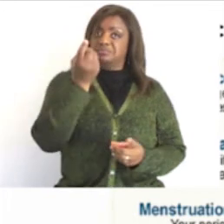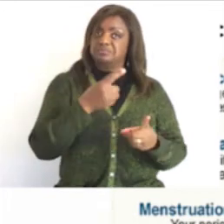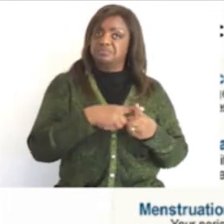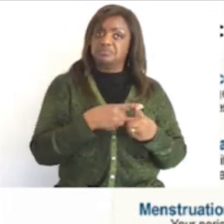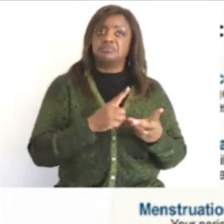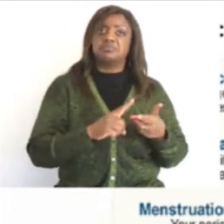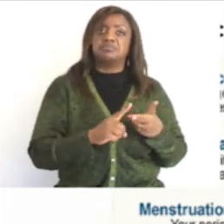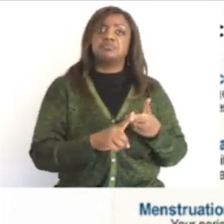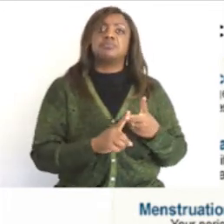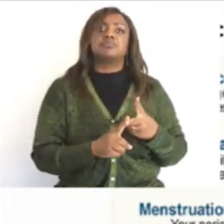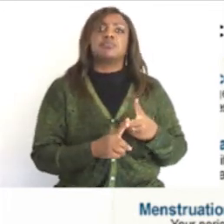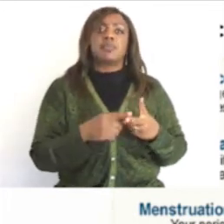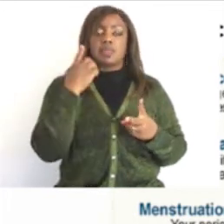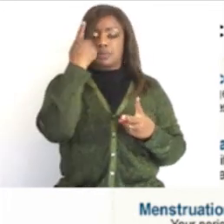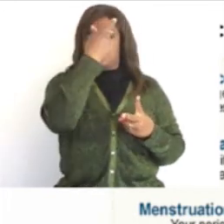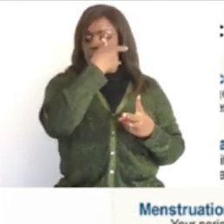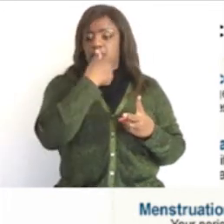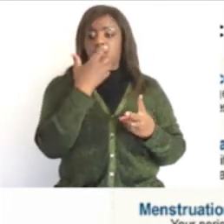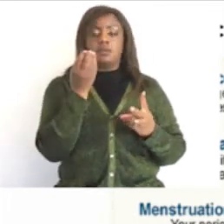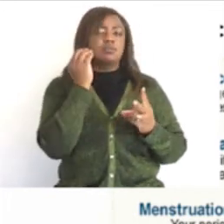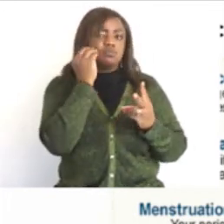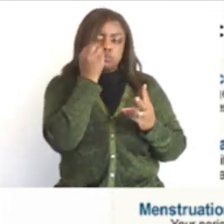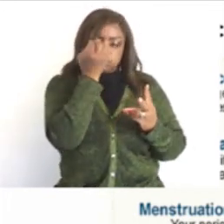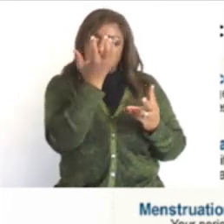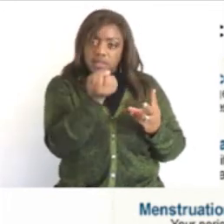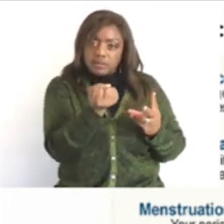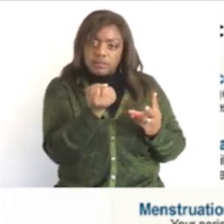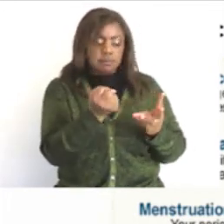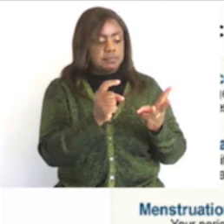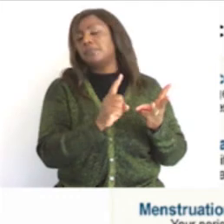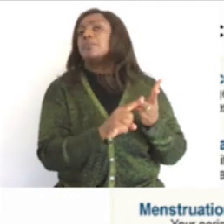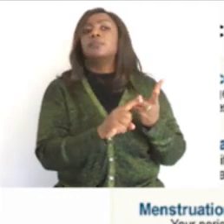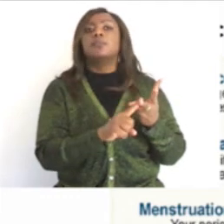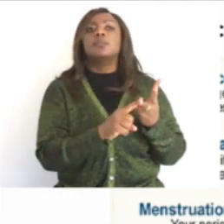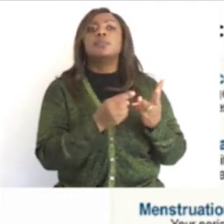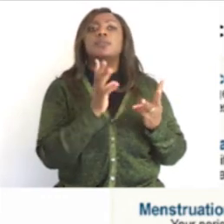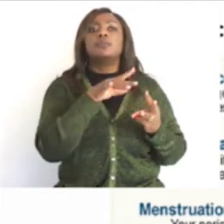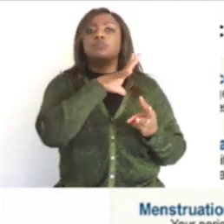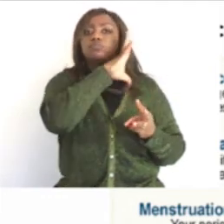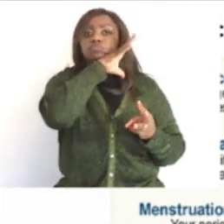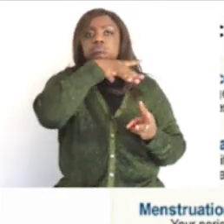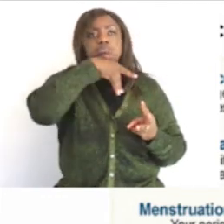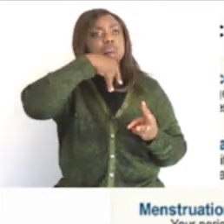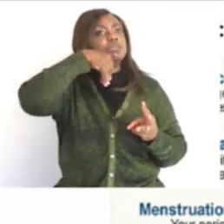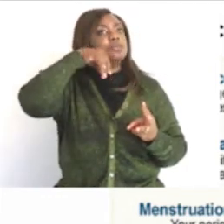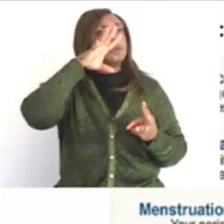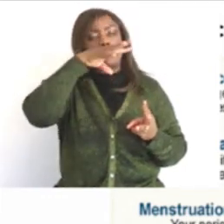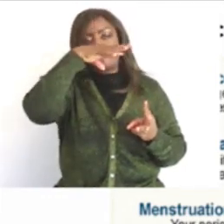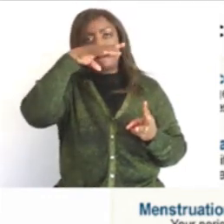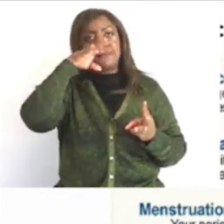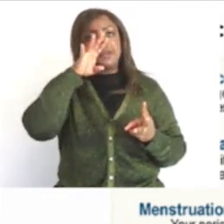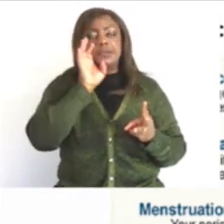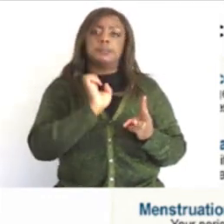girls. Face, you may get pimples. And then in addition to pimples with boys, so they will also